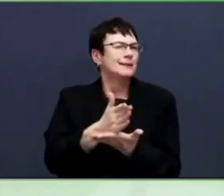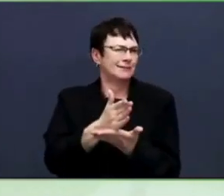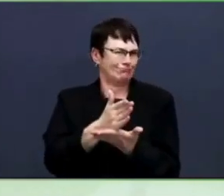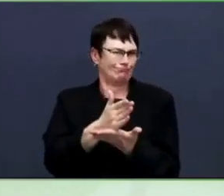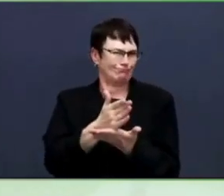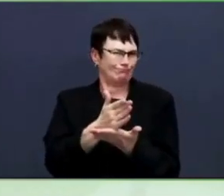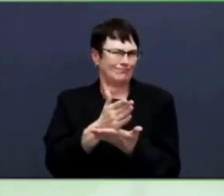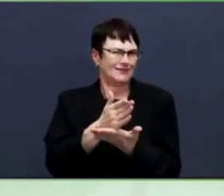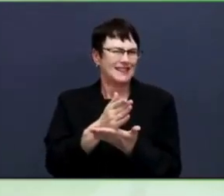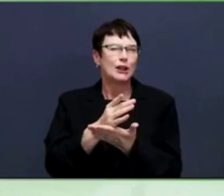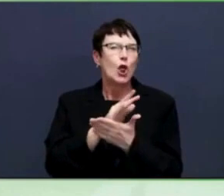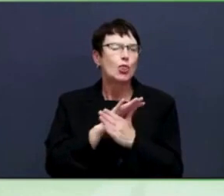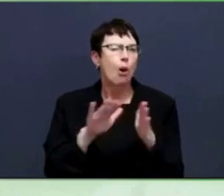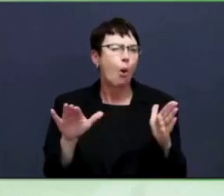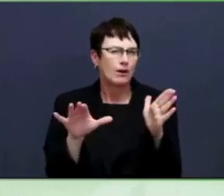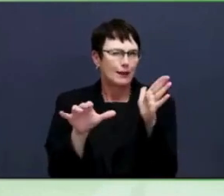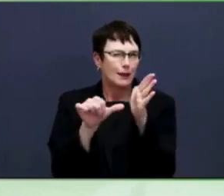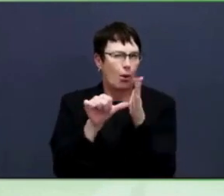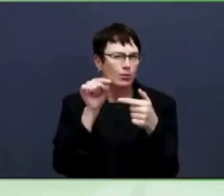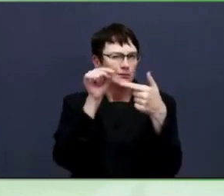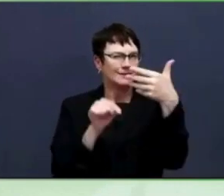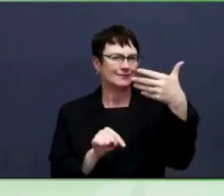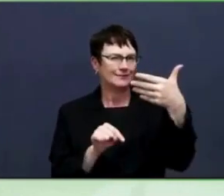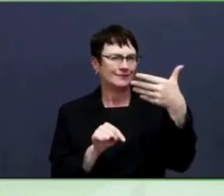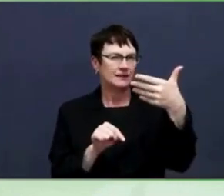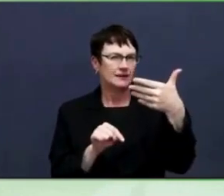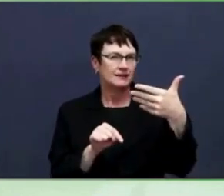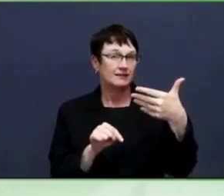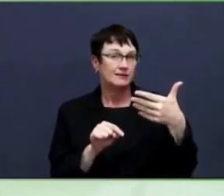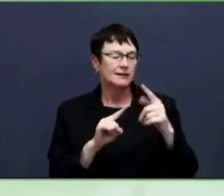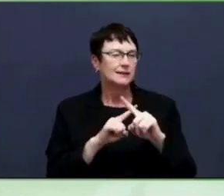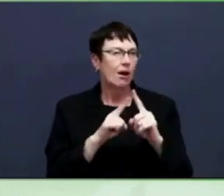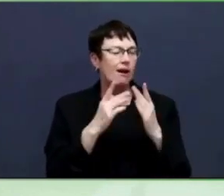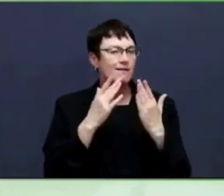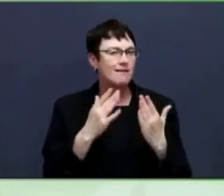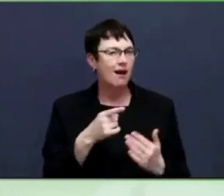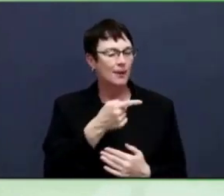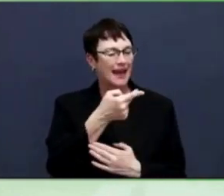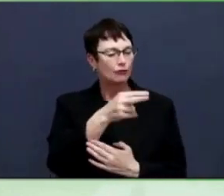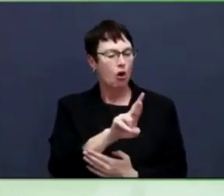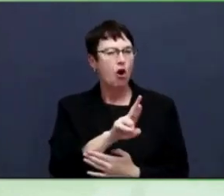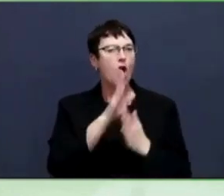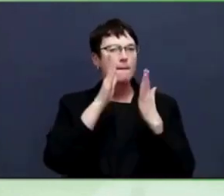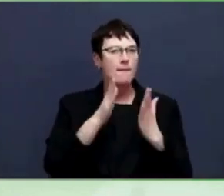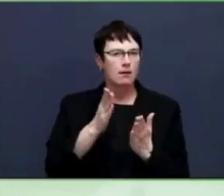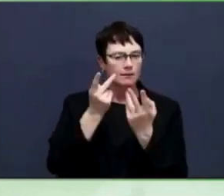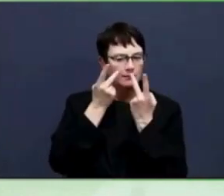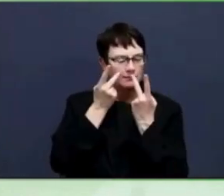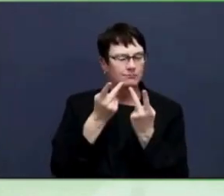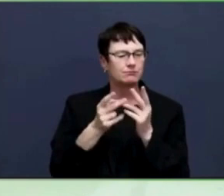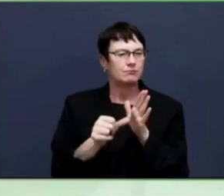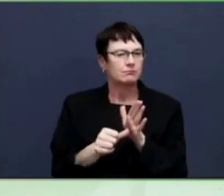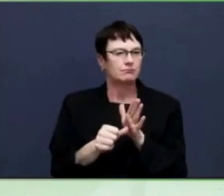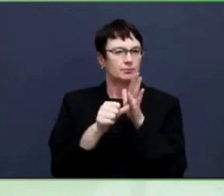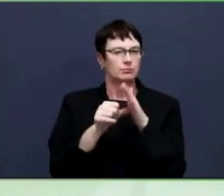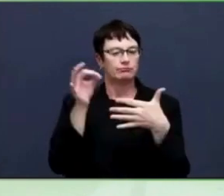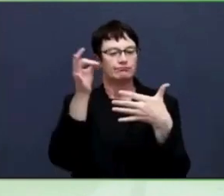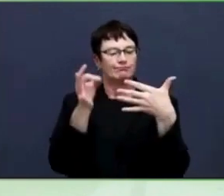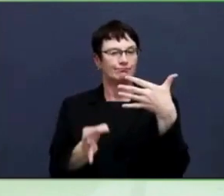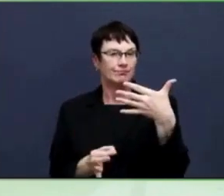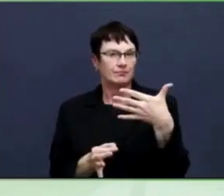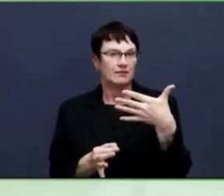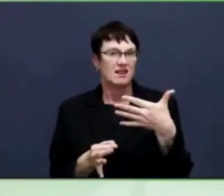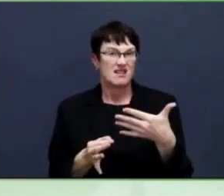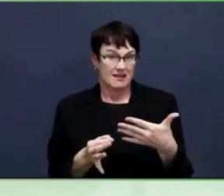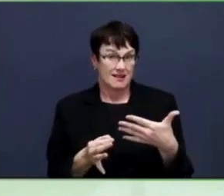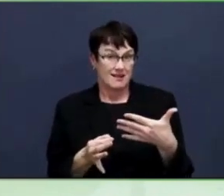it's predicting your future performance for the recruiter? But we're also, of course, asking procurement to say,